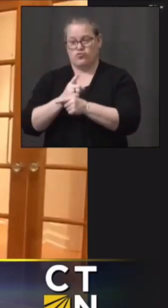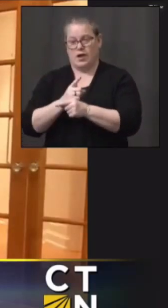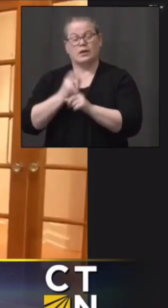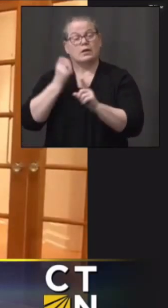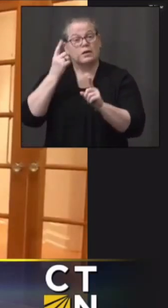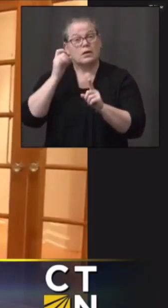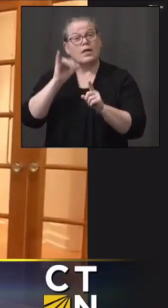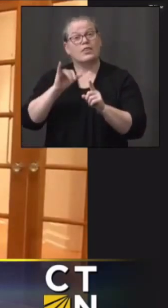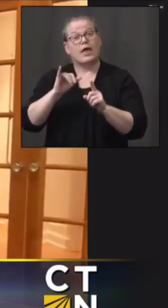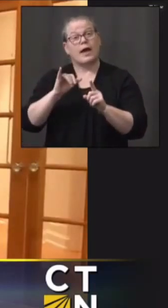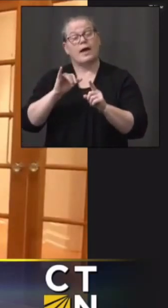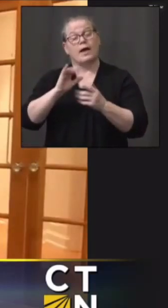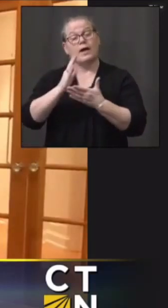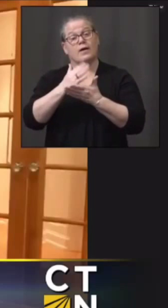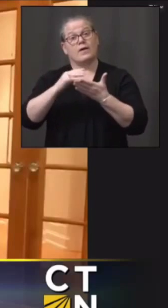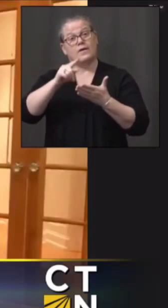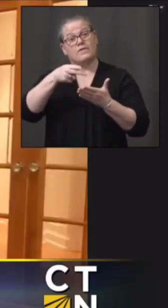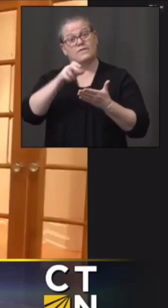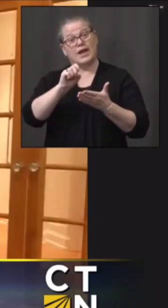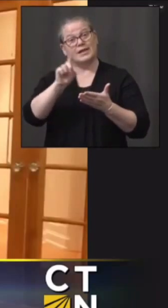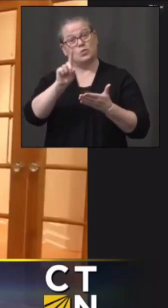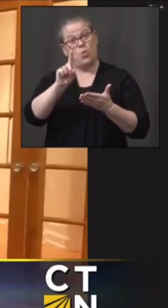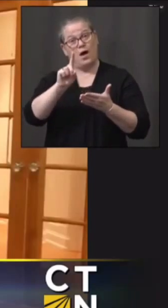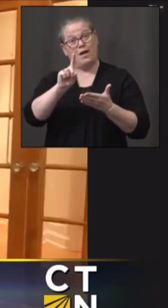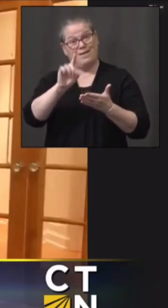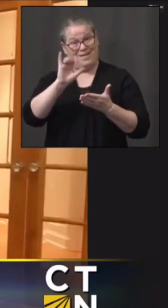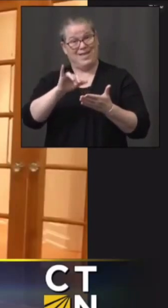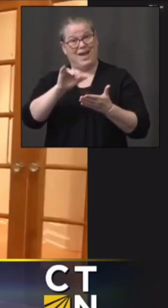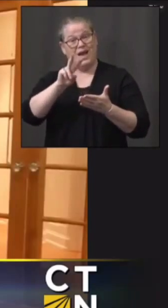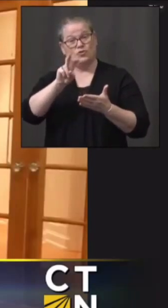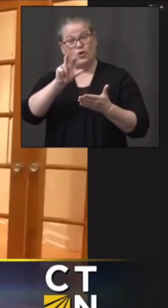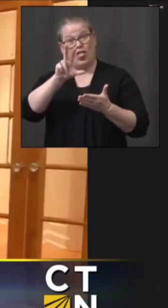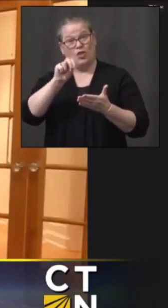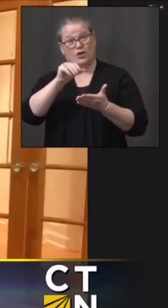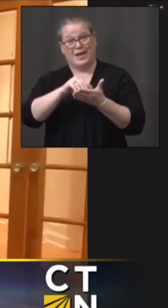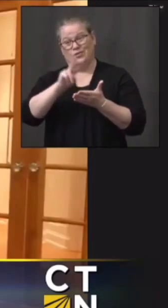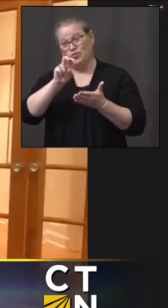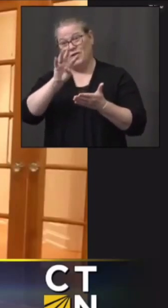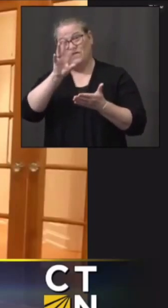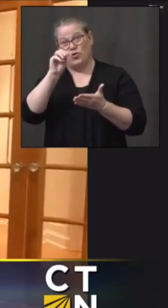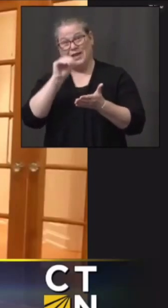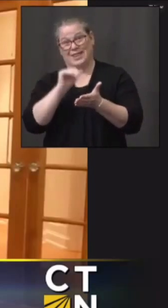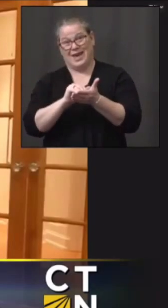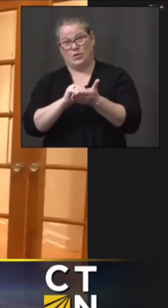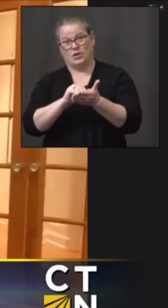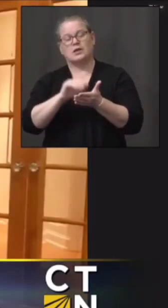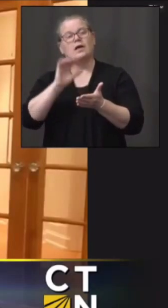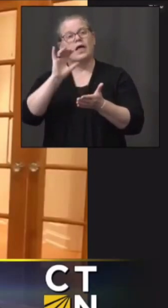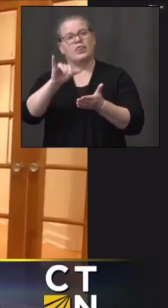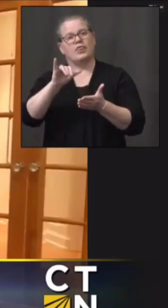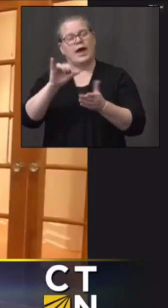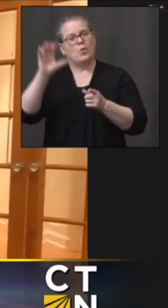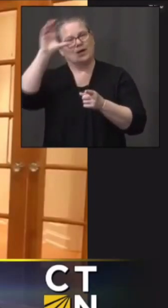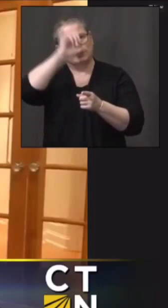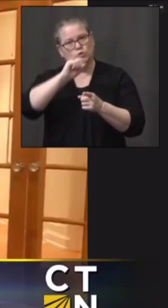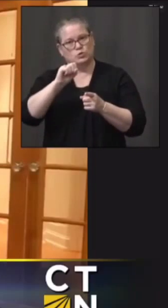40,000 in wave one, that was under an assumption that 80% of the people in those populations elect to receive the vaccine. So that can